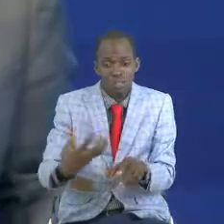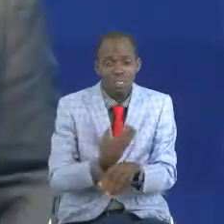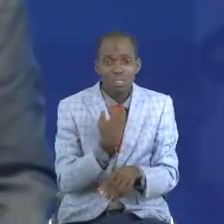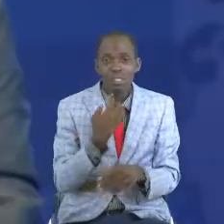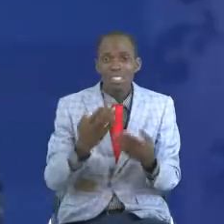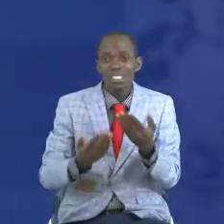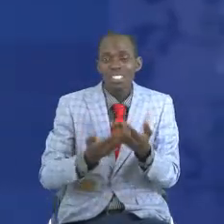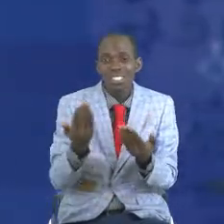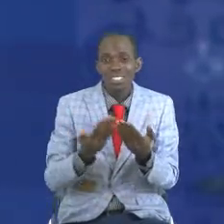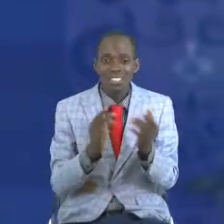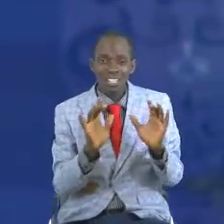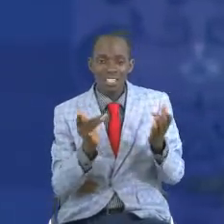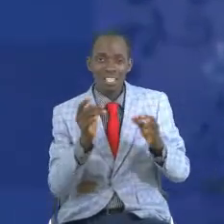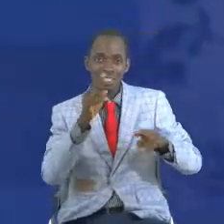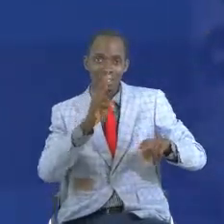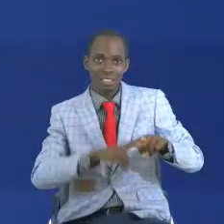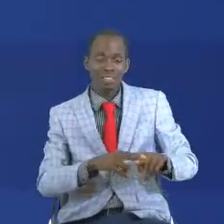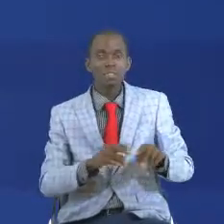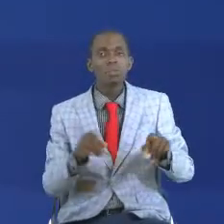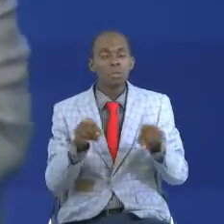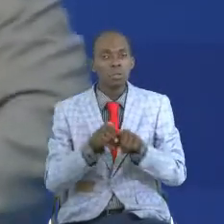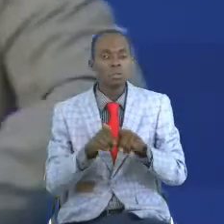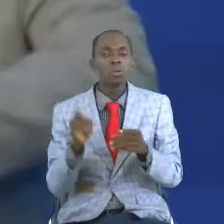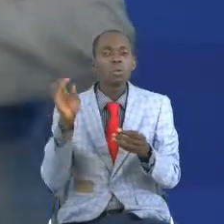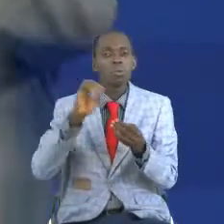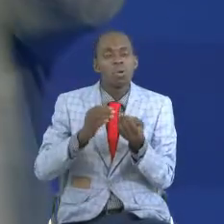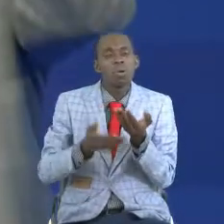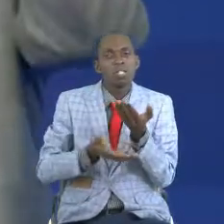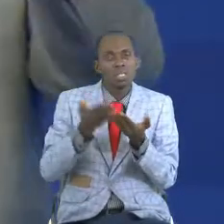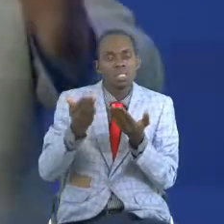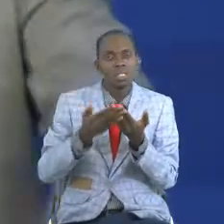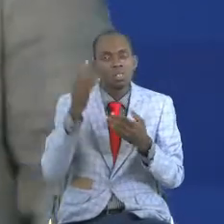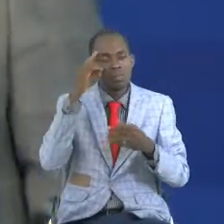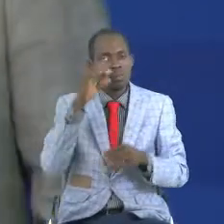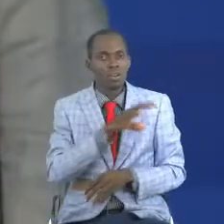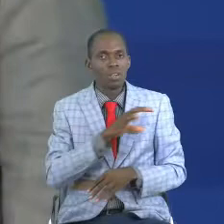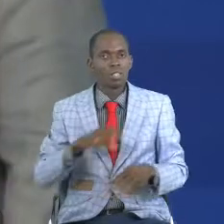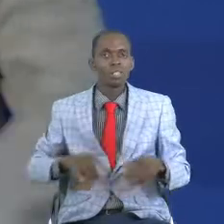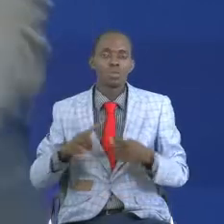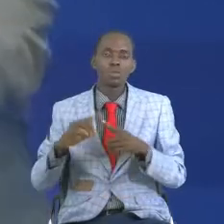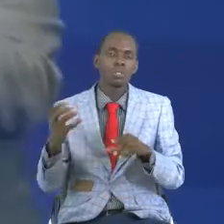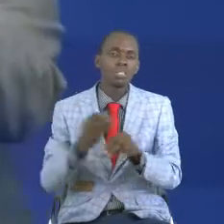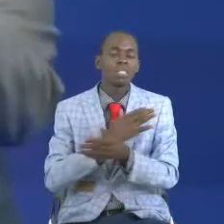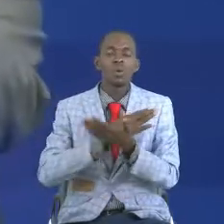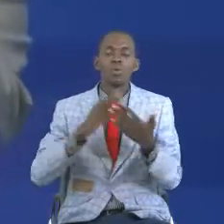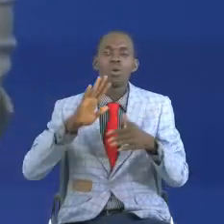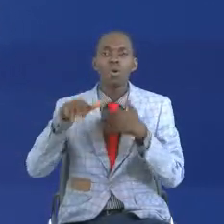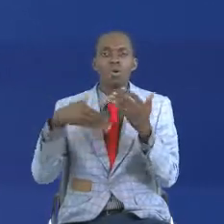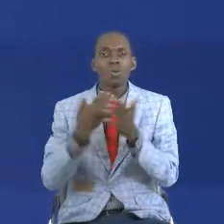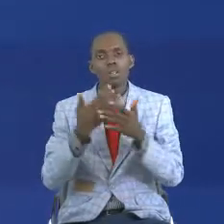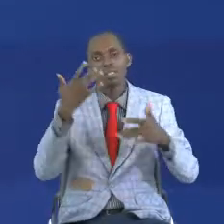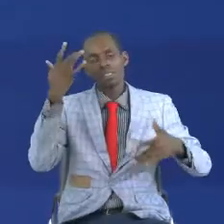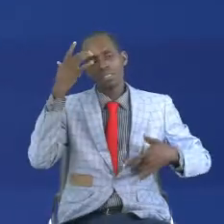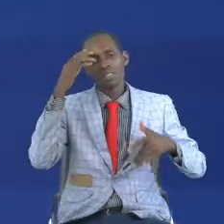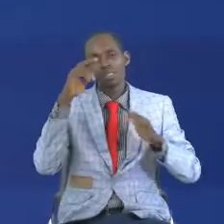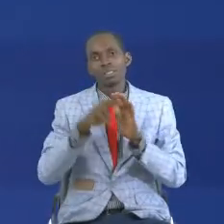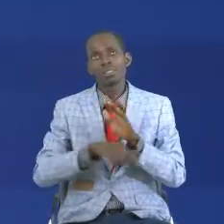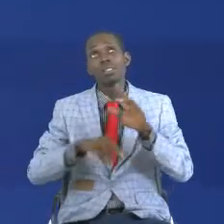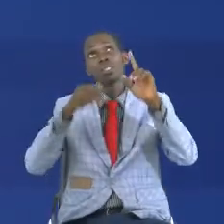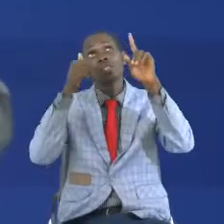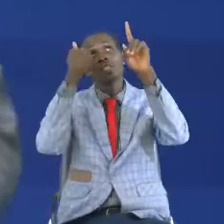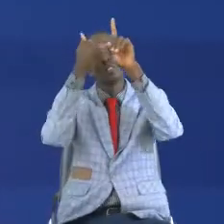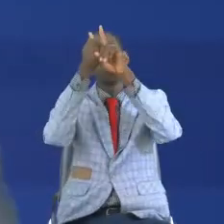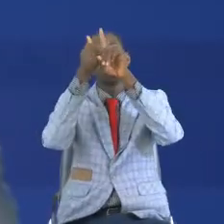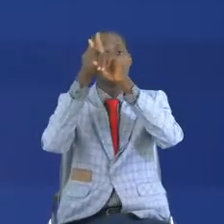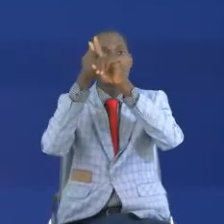easy, even easier for Christ to carry all your sicknesses away. Himself